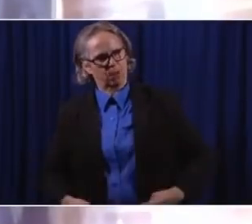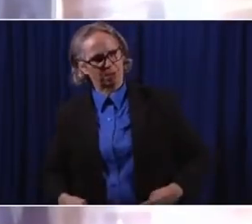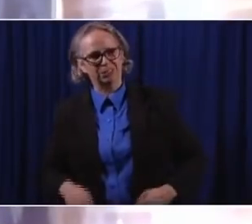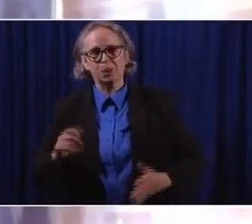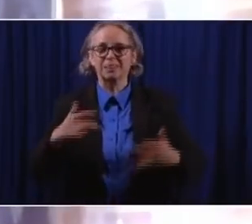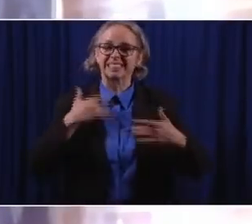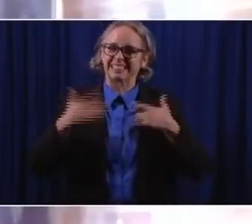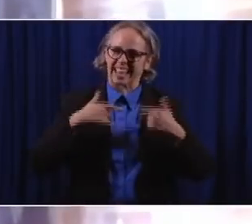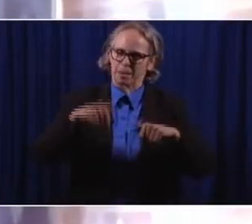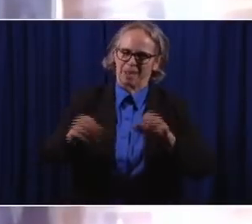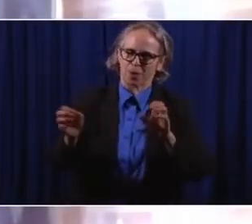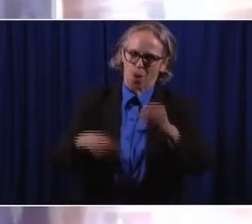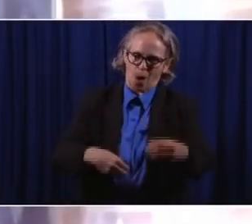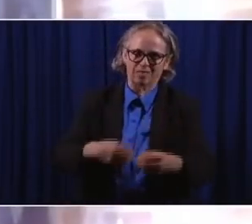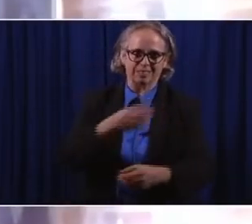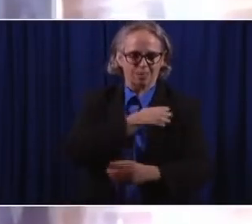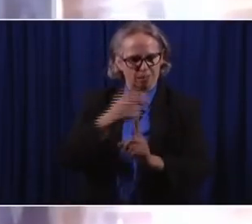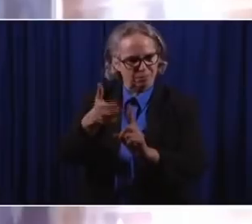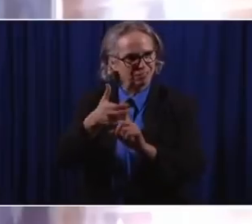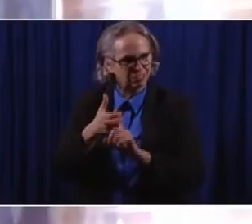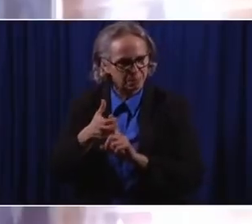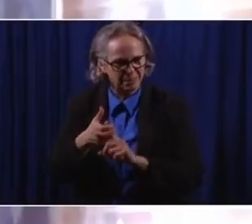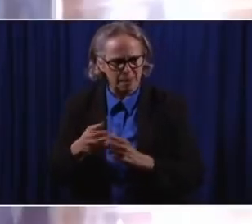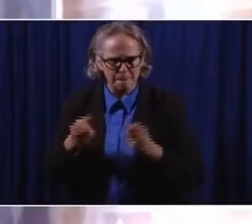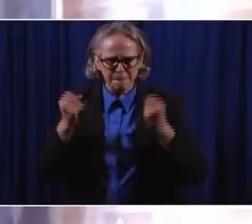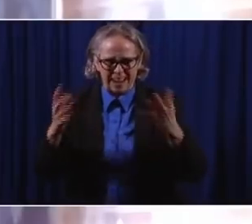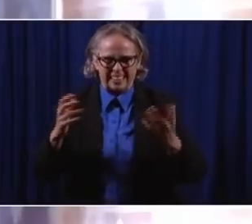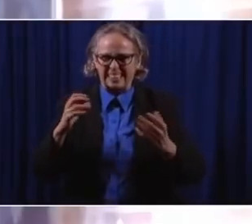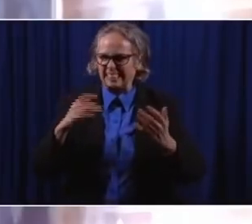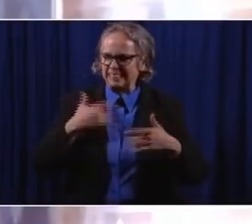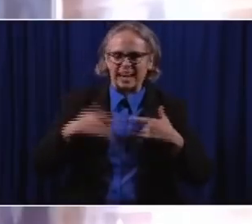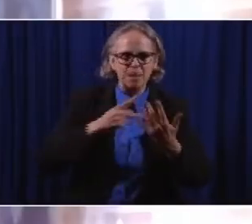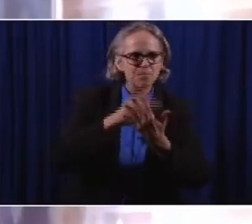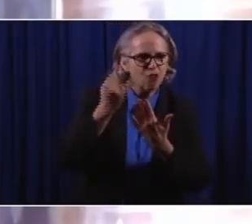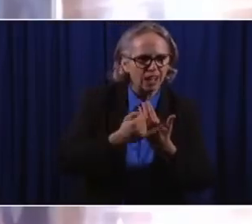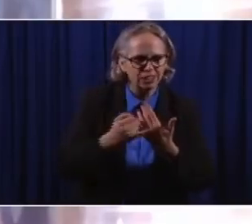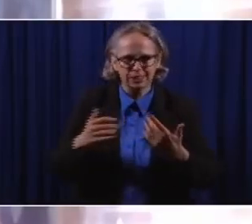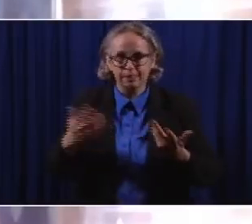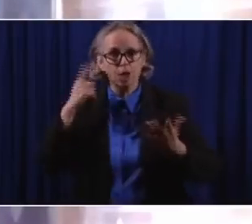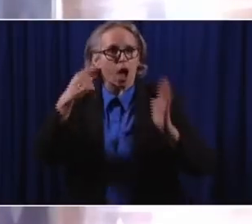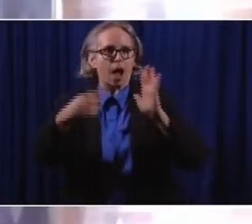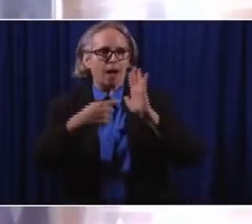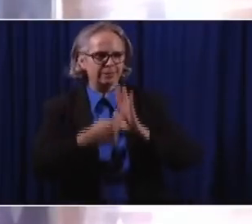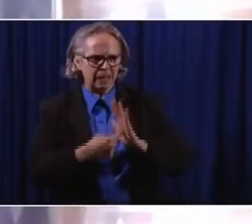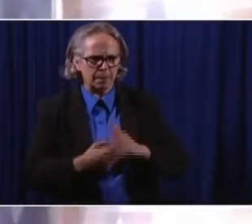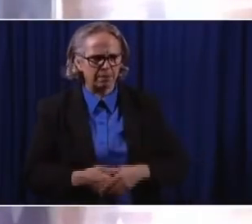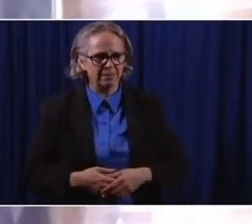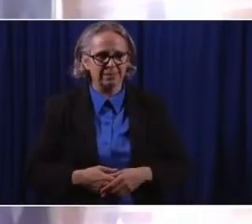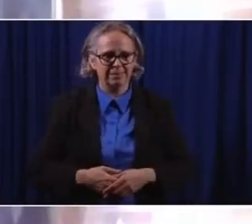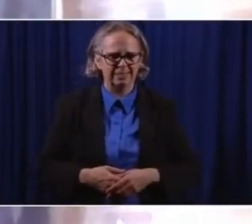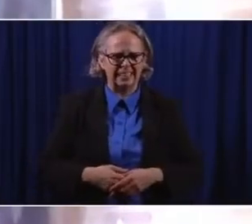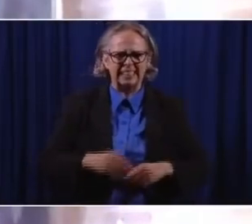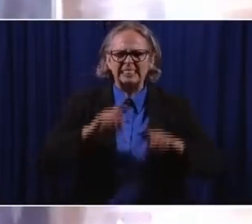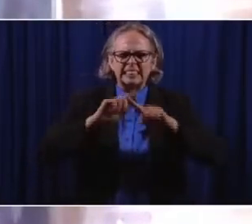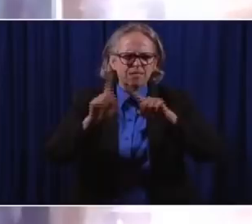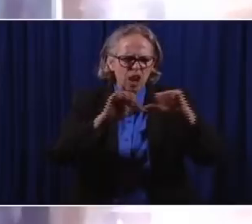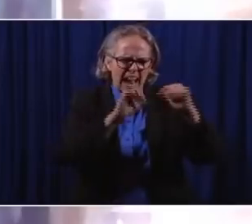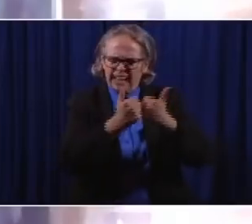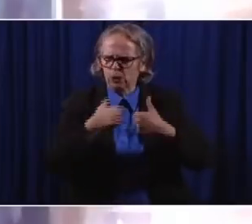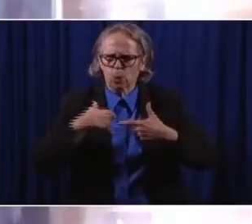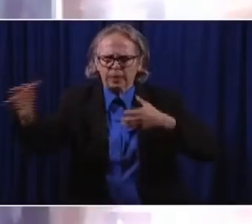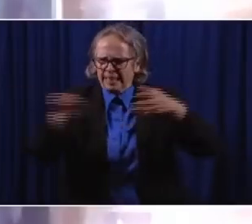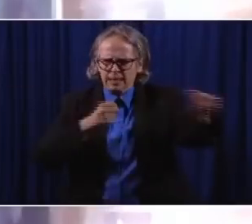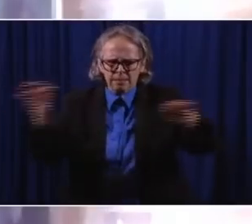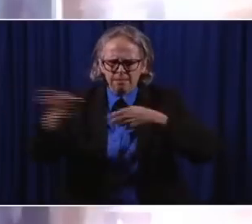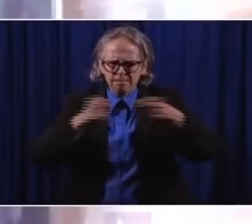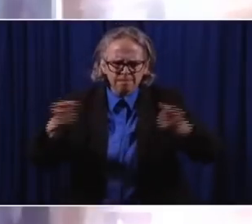going on. Some of them include getting together with agencies. So every police department that's hiring in the state of